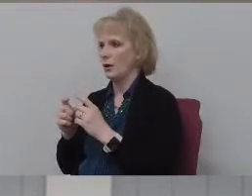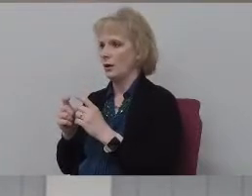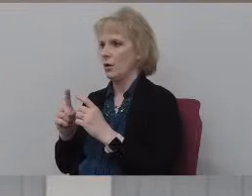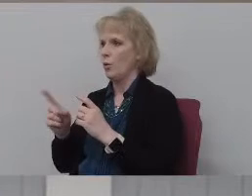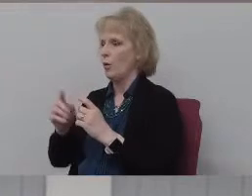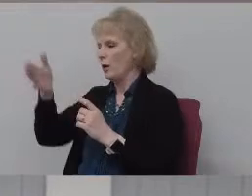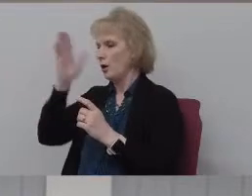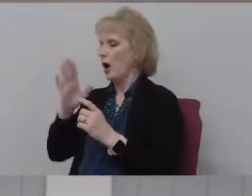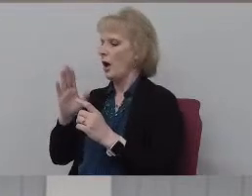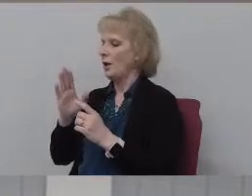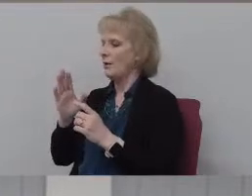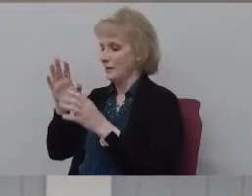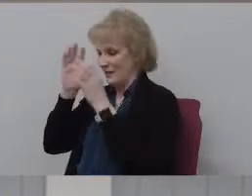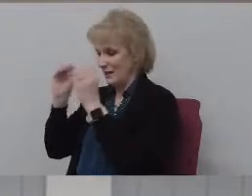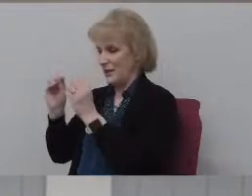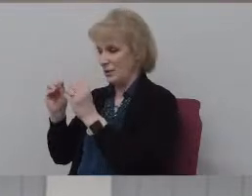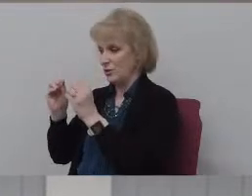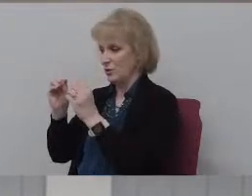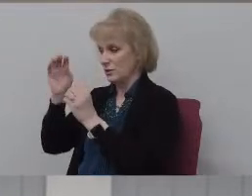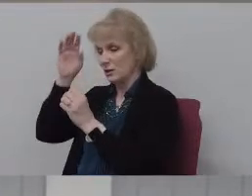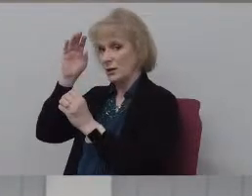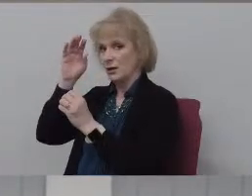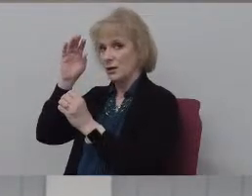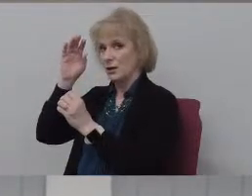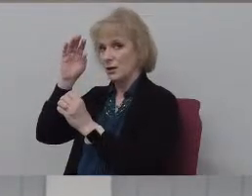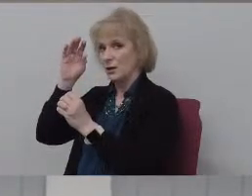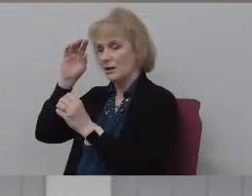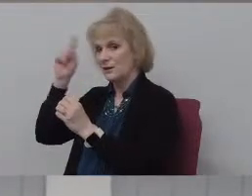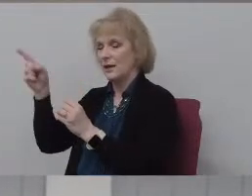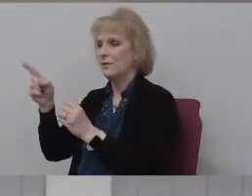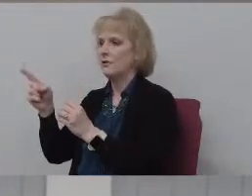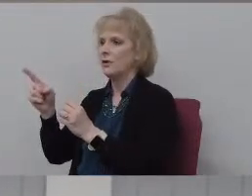schools David on the difference between a building and a body.